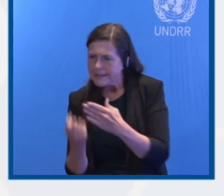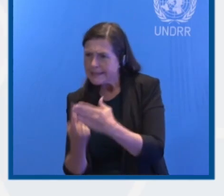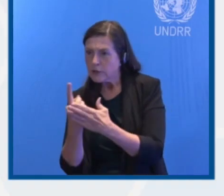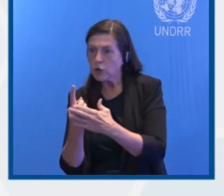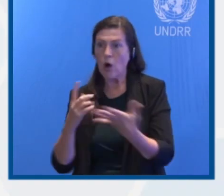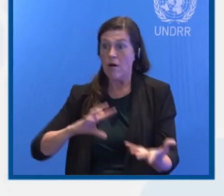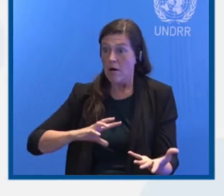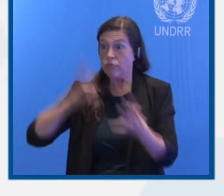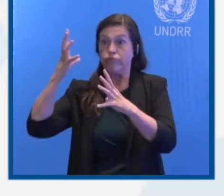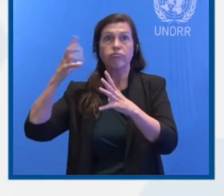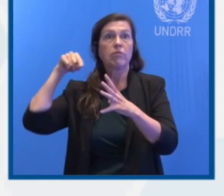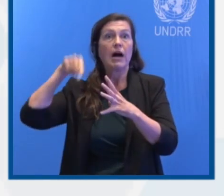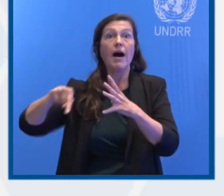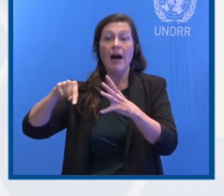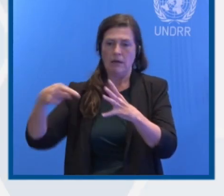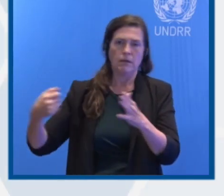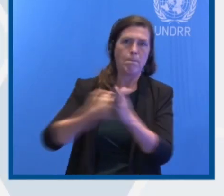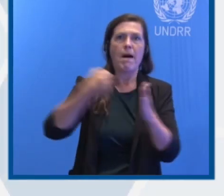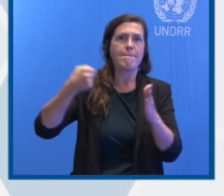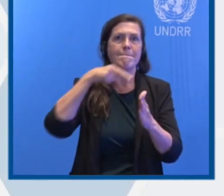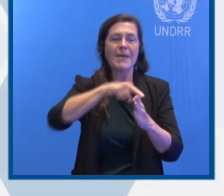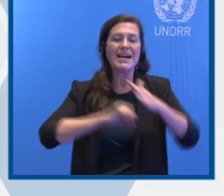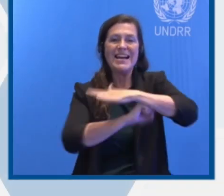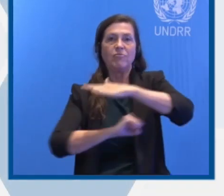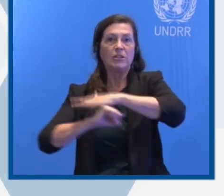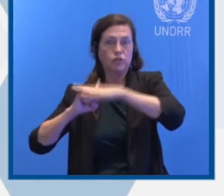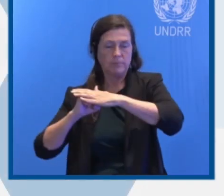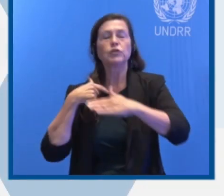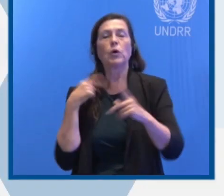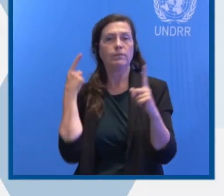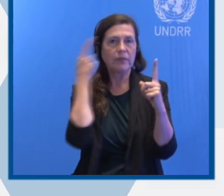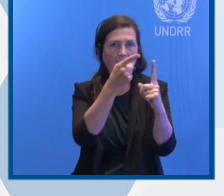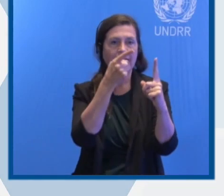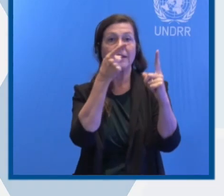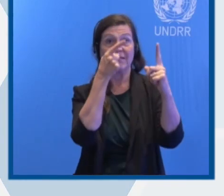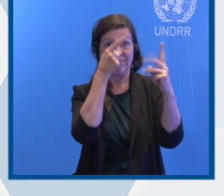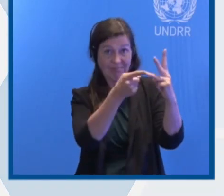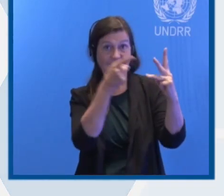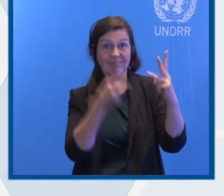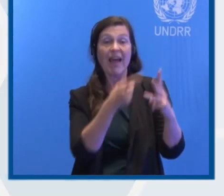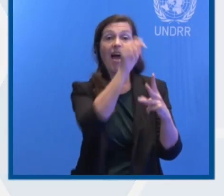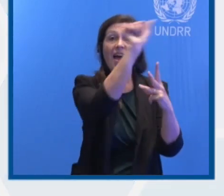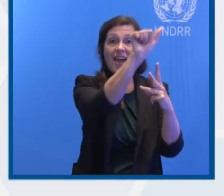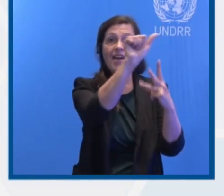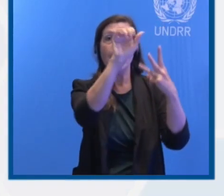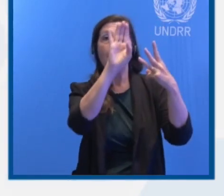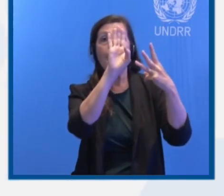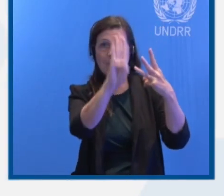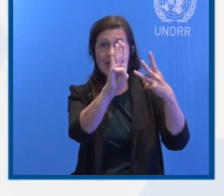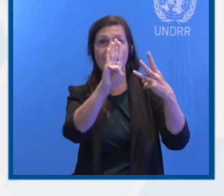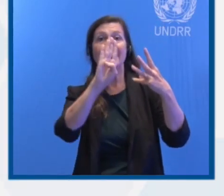critical infrastructure, we will be able to achieve target A, B, and C as well in terms